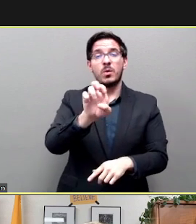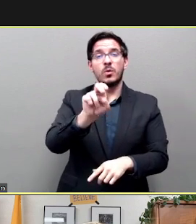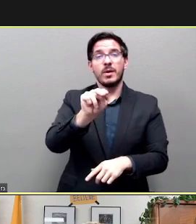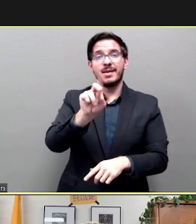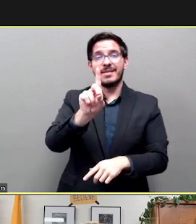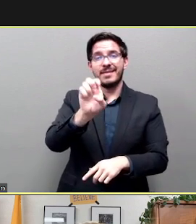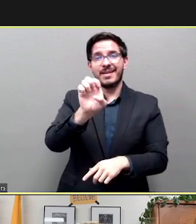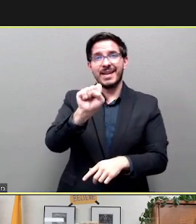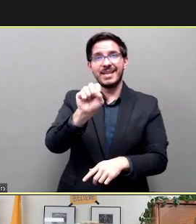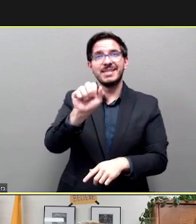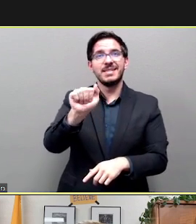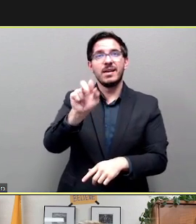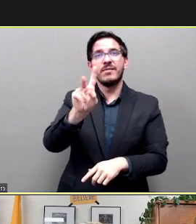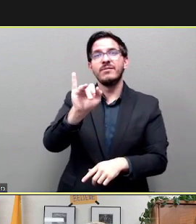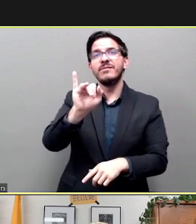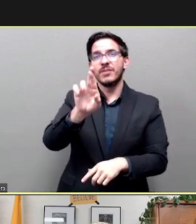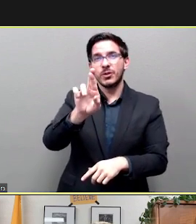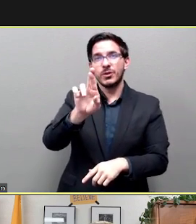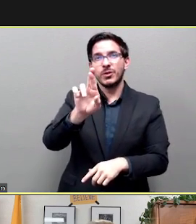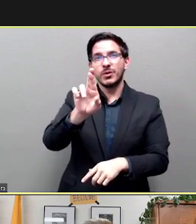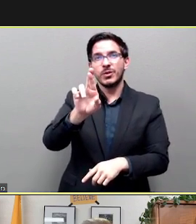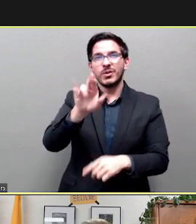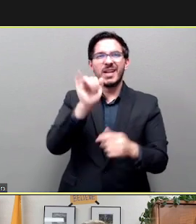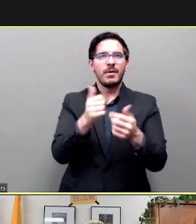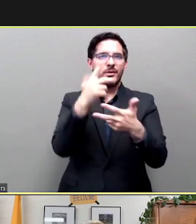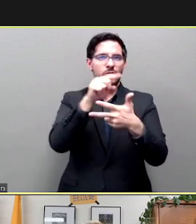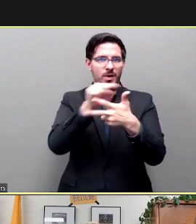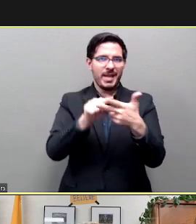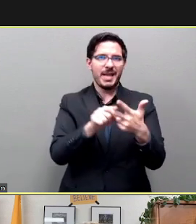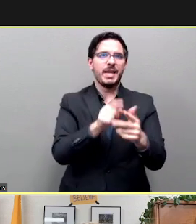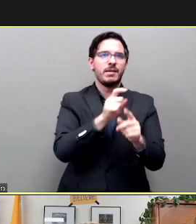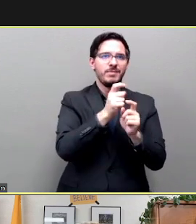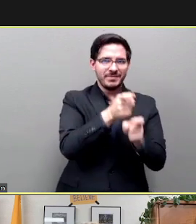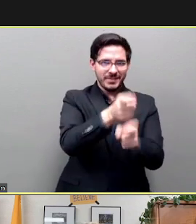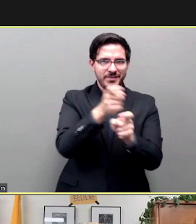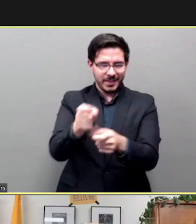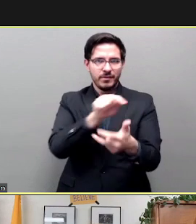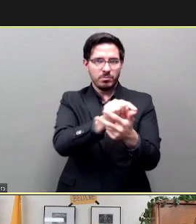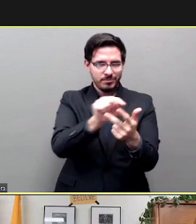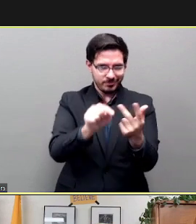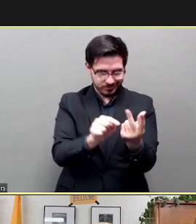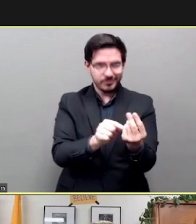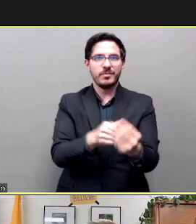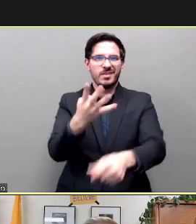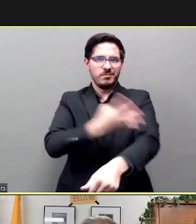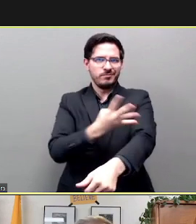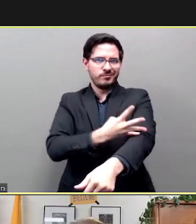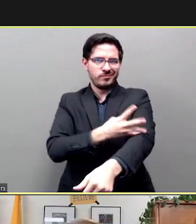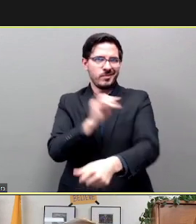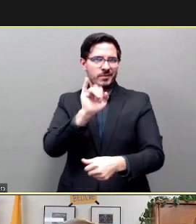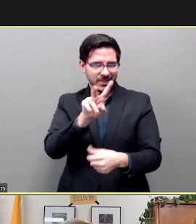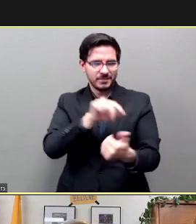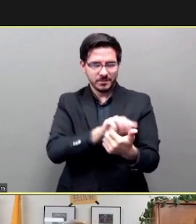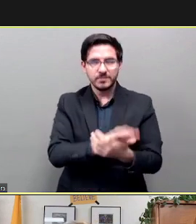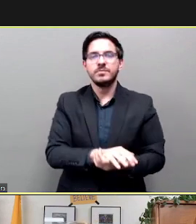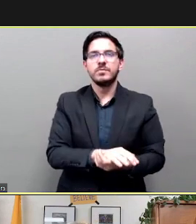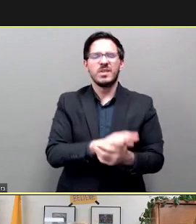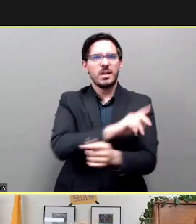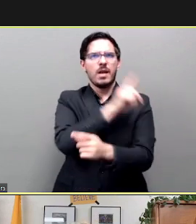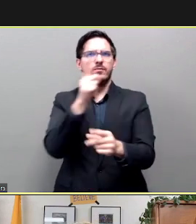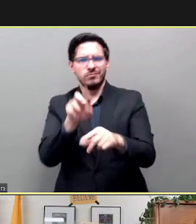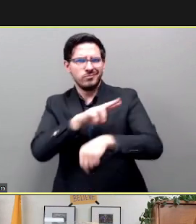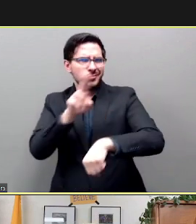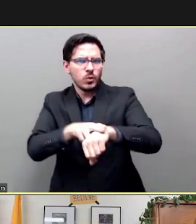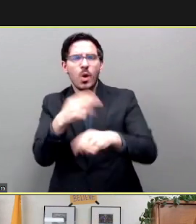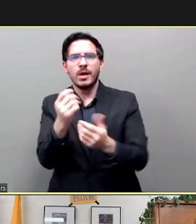milligrams, 3 courses, IV, and 3 separate days. And then, of course, the oral treatments, which